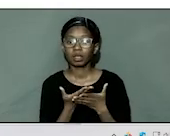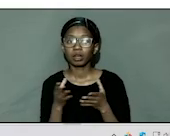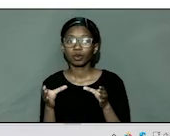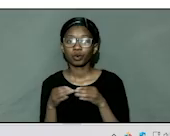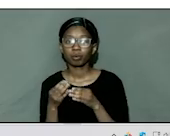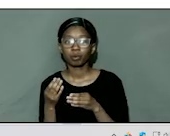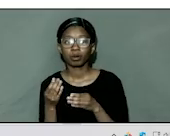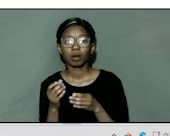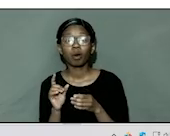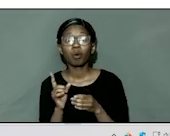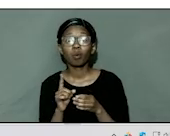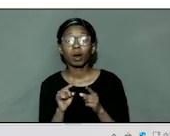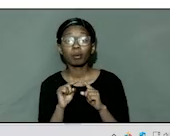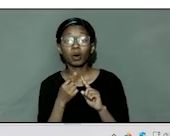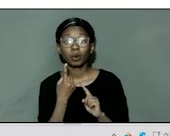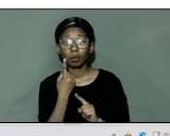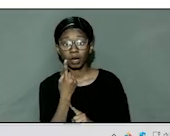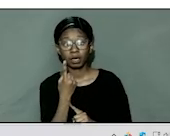Bullet number one would be,